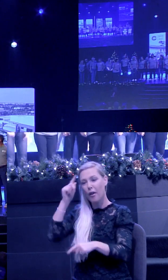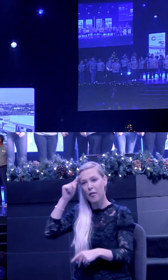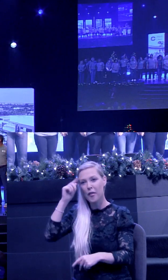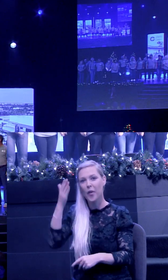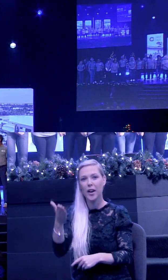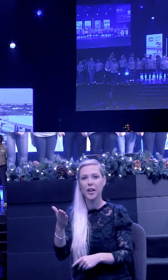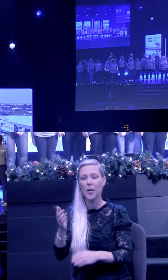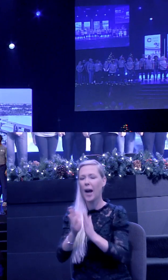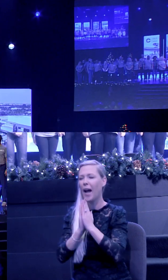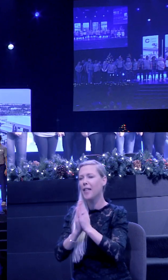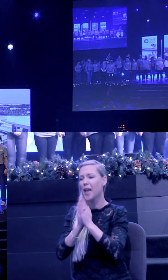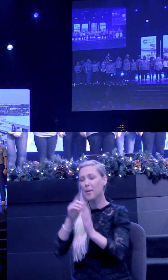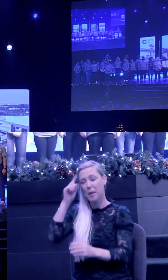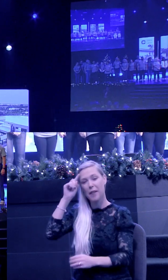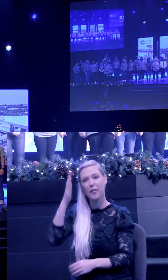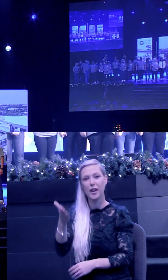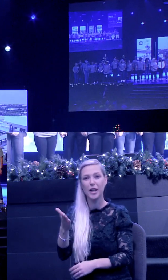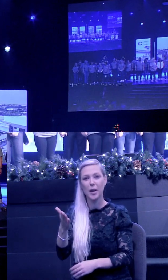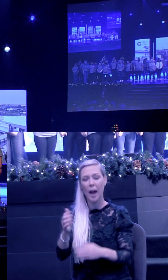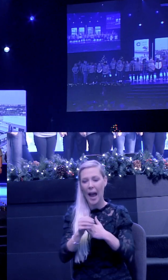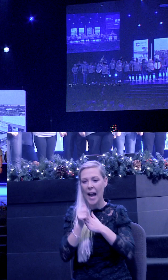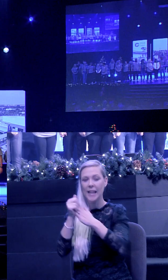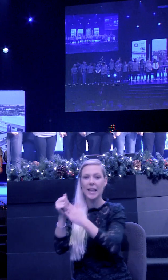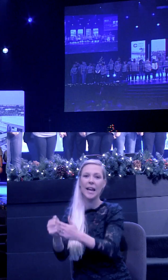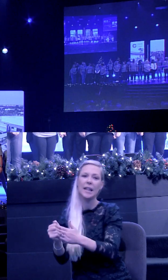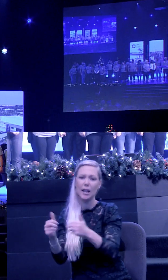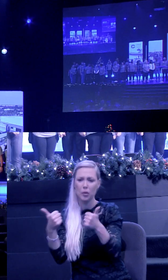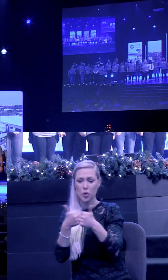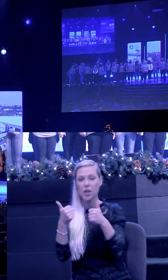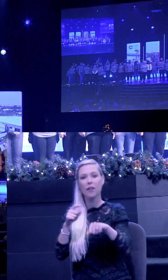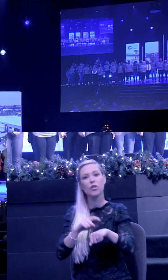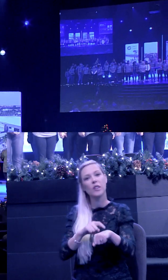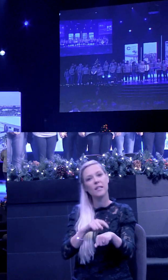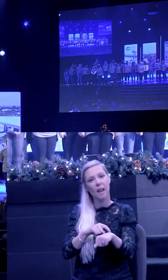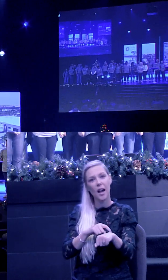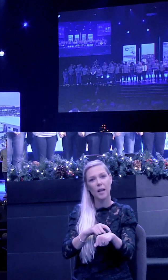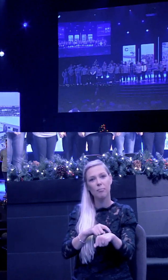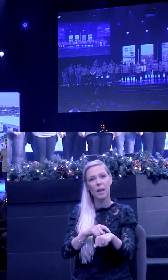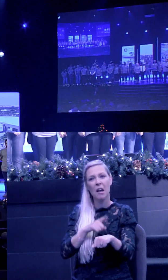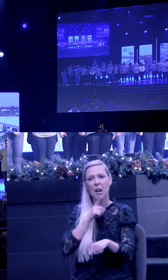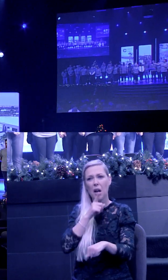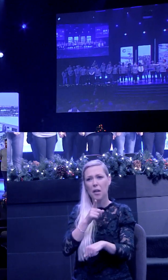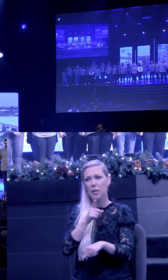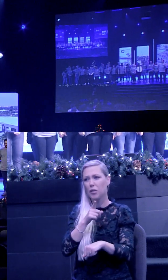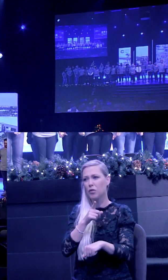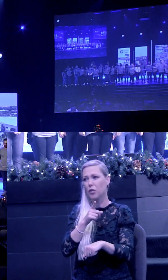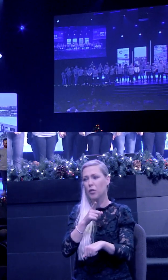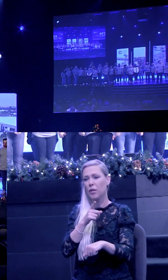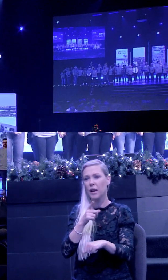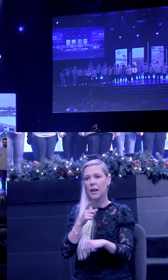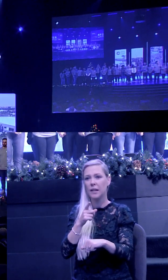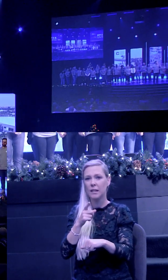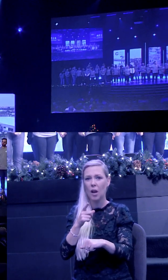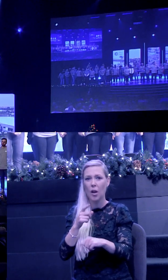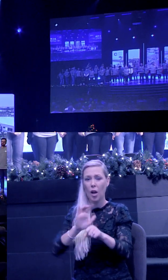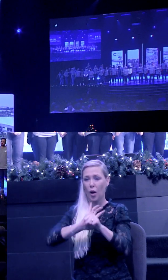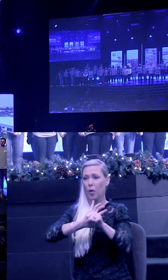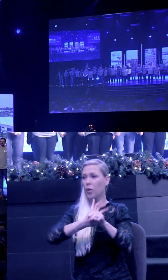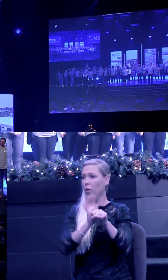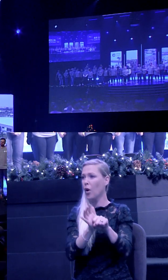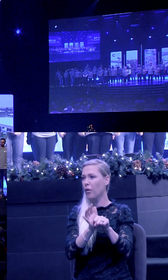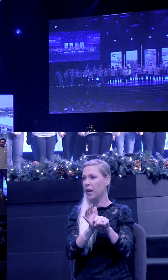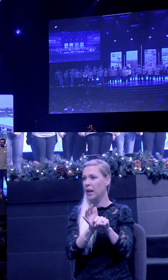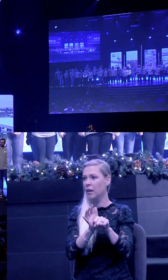for you. And they lead through challenging times. And the truth of the matter is, the season of COVID was the most